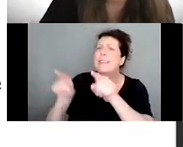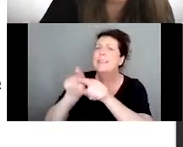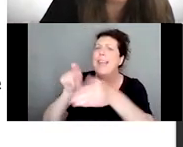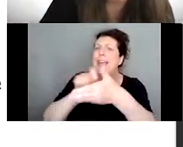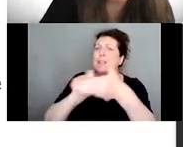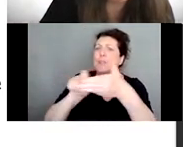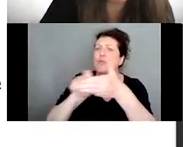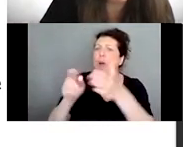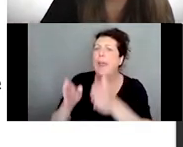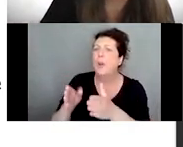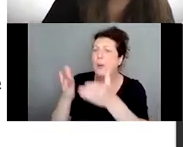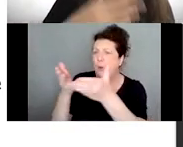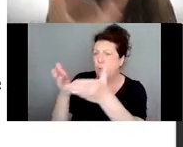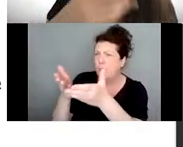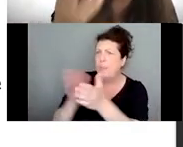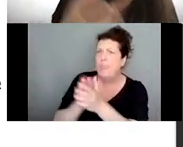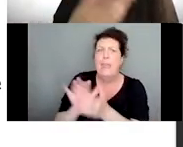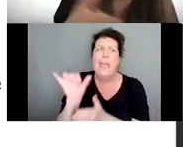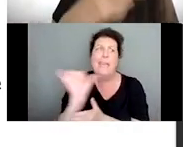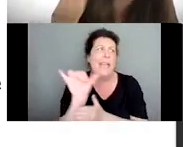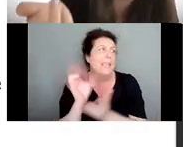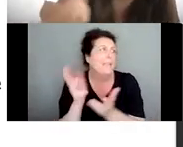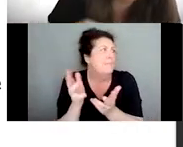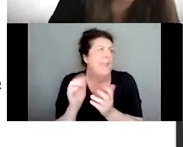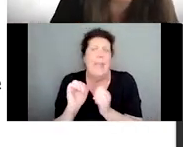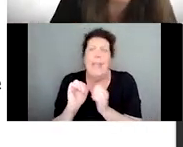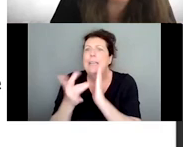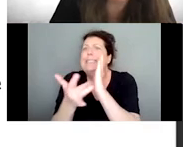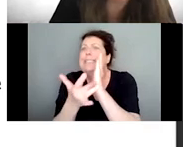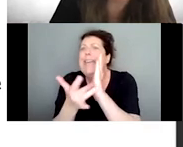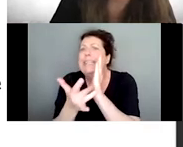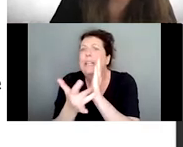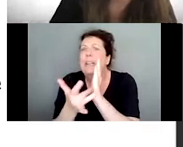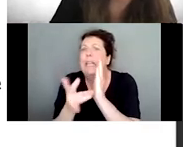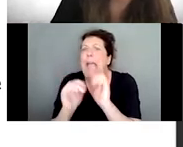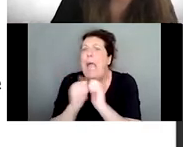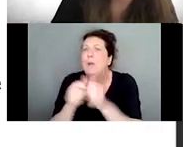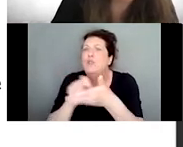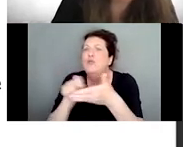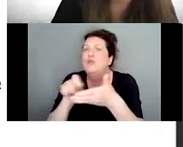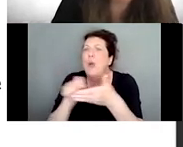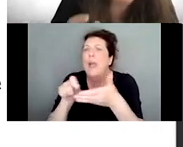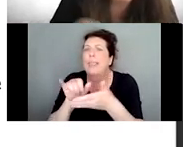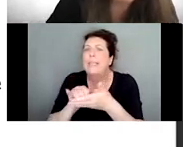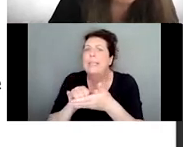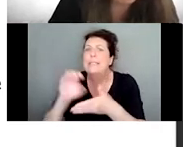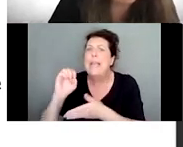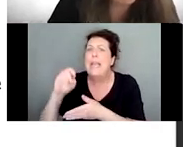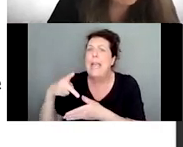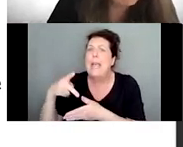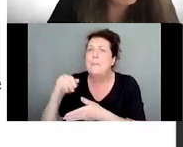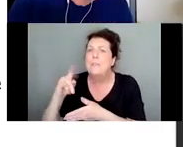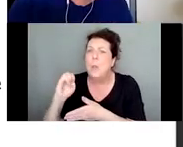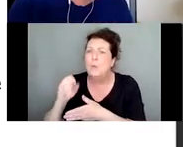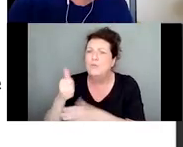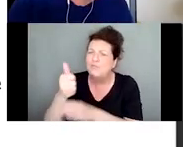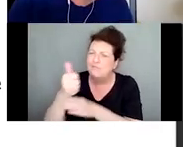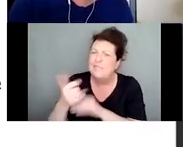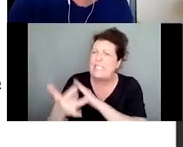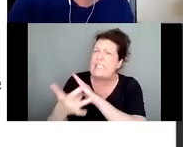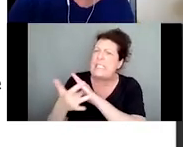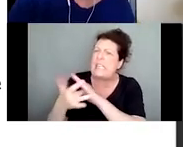and, um, you know, kind of just like how on a technical level you wrote this episode and, and yeah. Um,